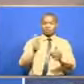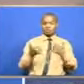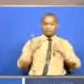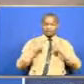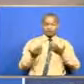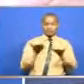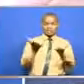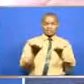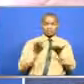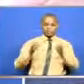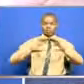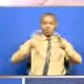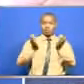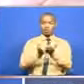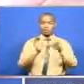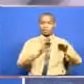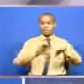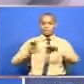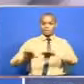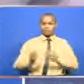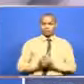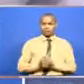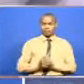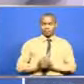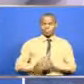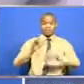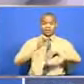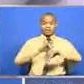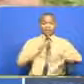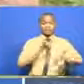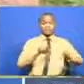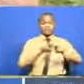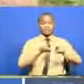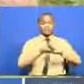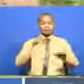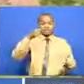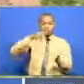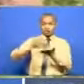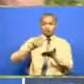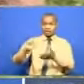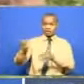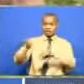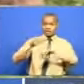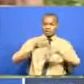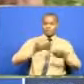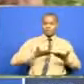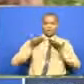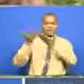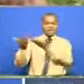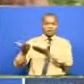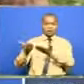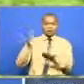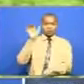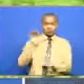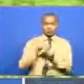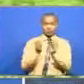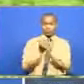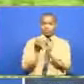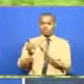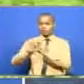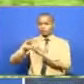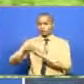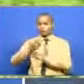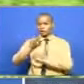in world consumption markets. The effect is now being felt in Kenya, where export volumes dropped by 14,000 tons in the